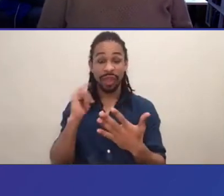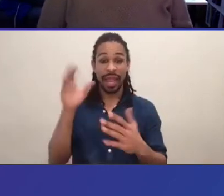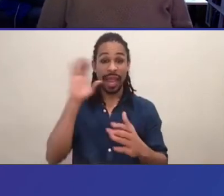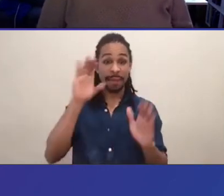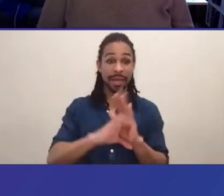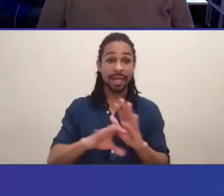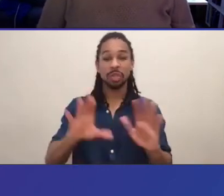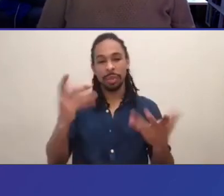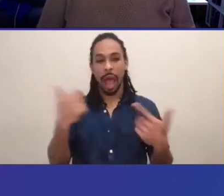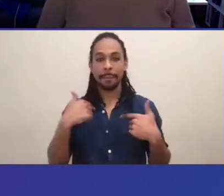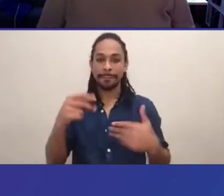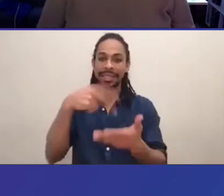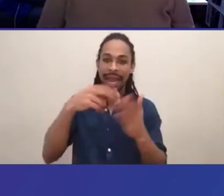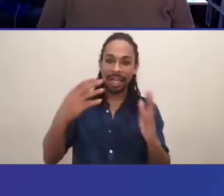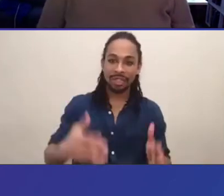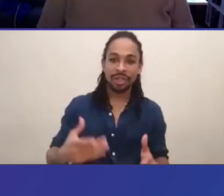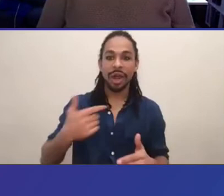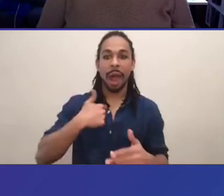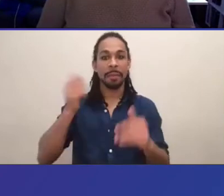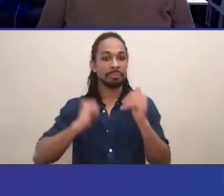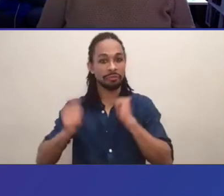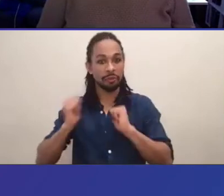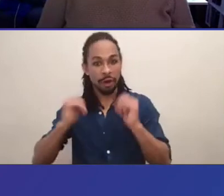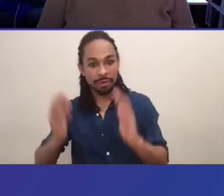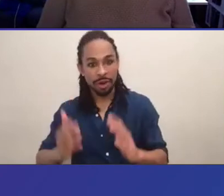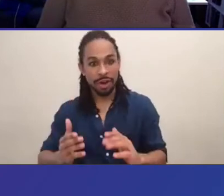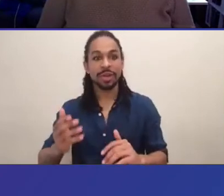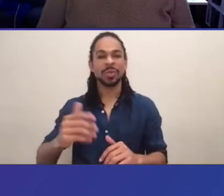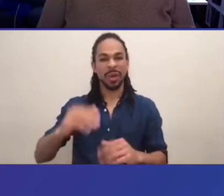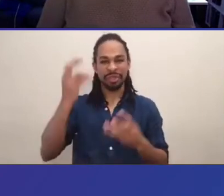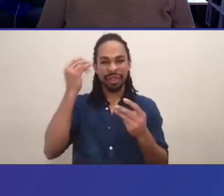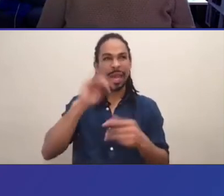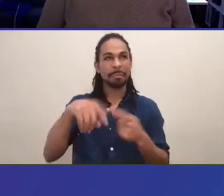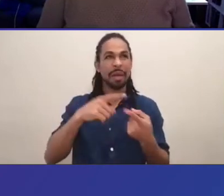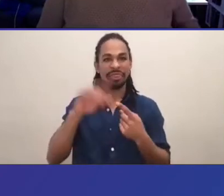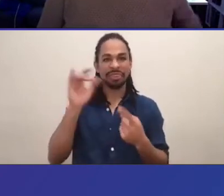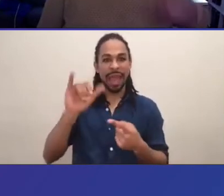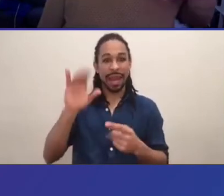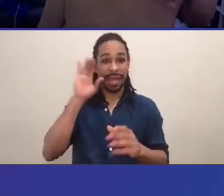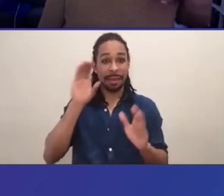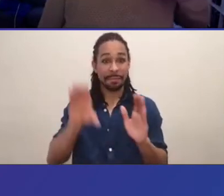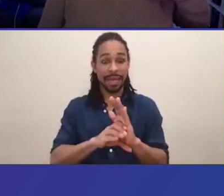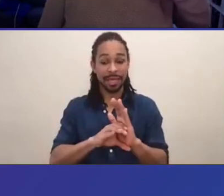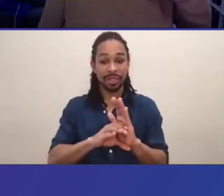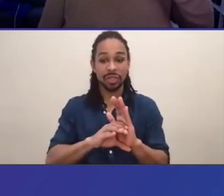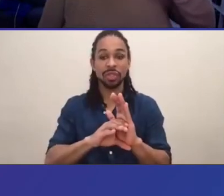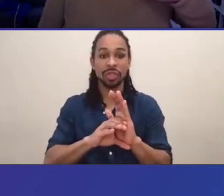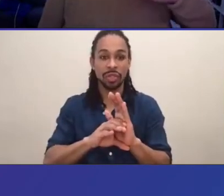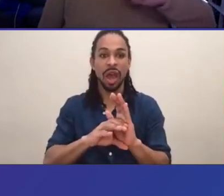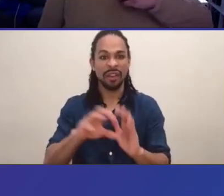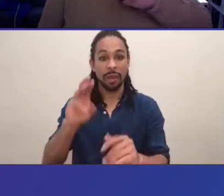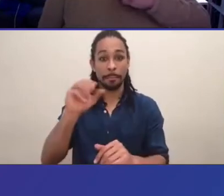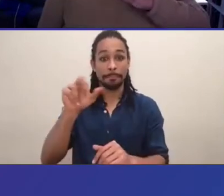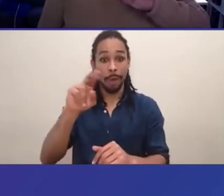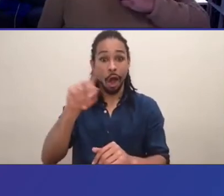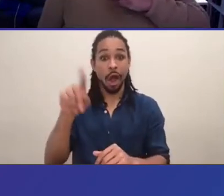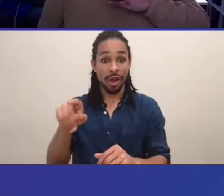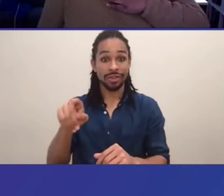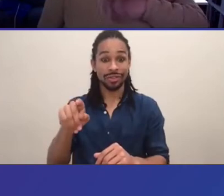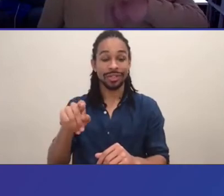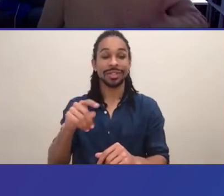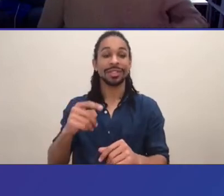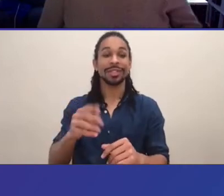a dancer, I'm a performer, and thinking about that image of Marz talking